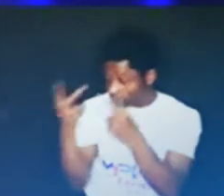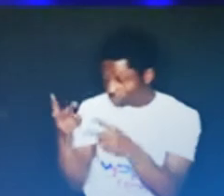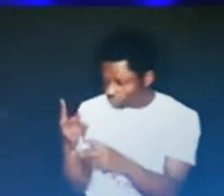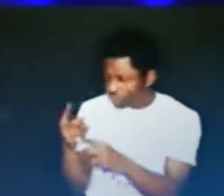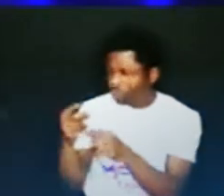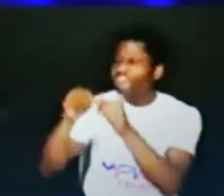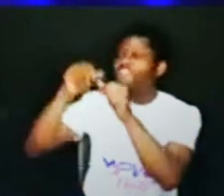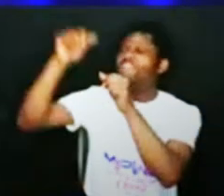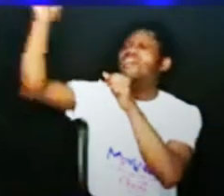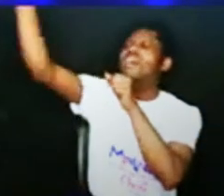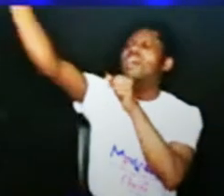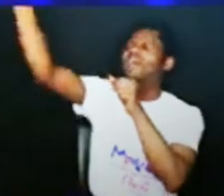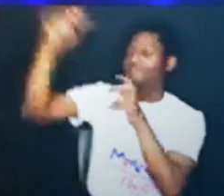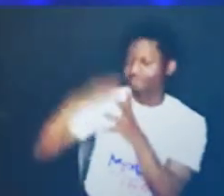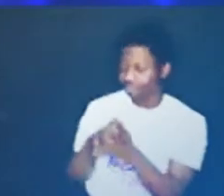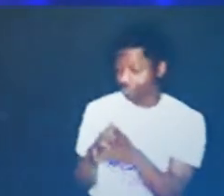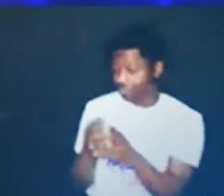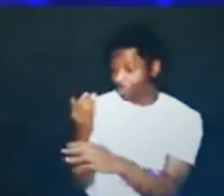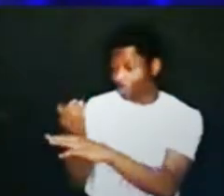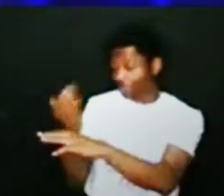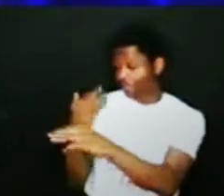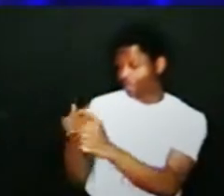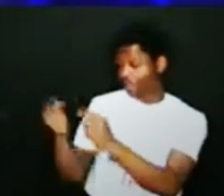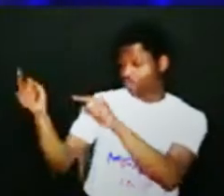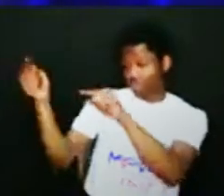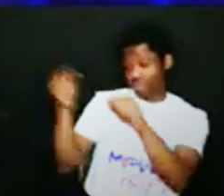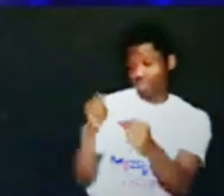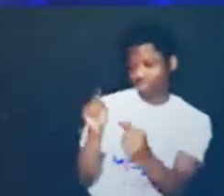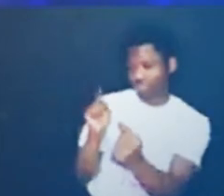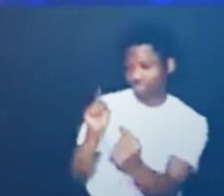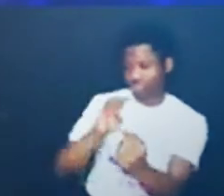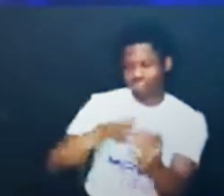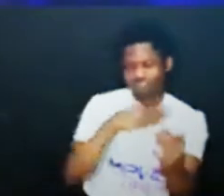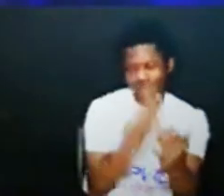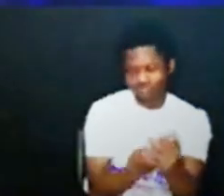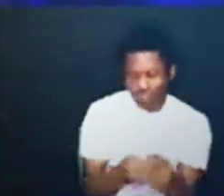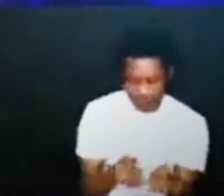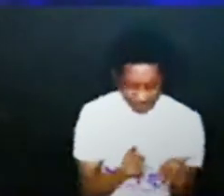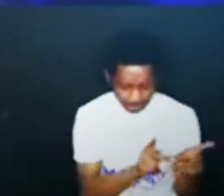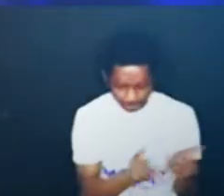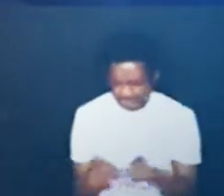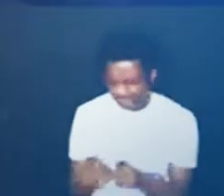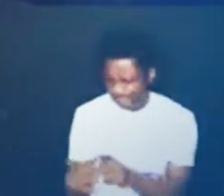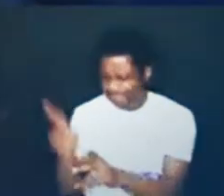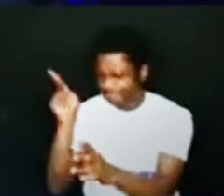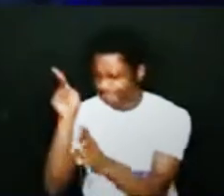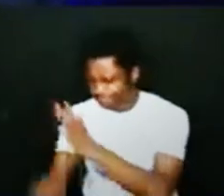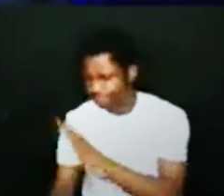But they saw him in the distance, and before he reached them, they plotted to kill him.